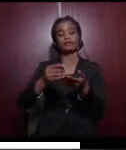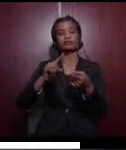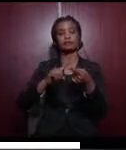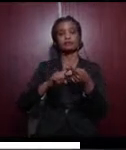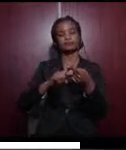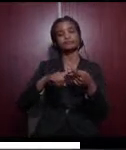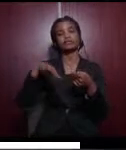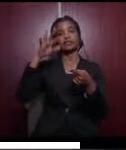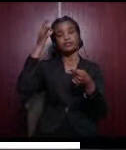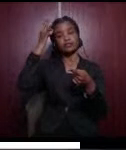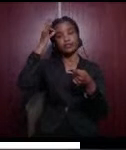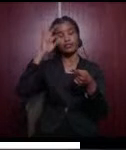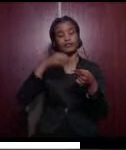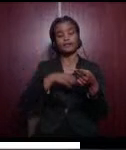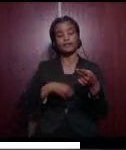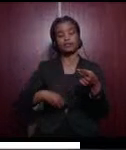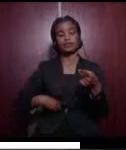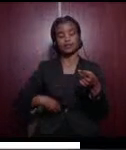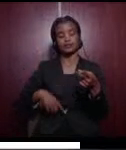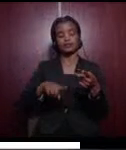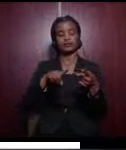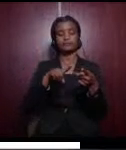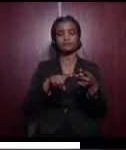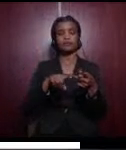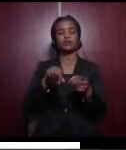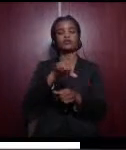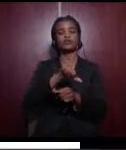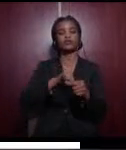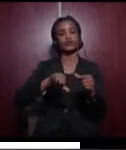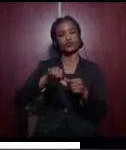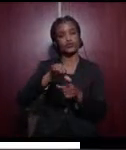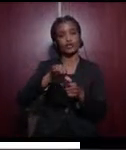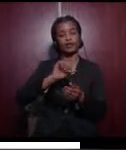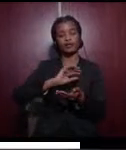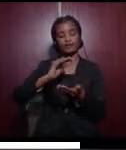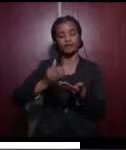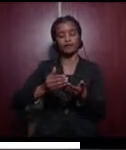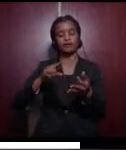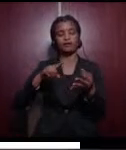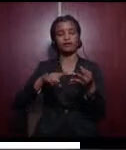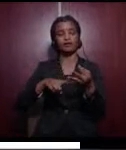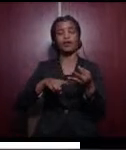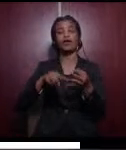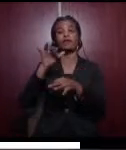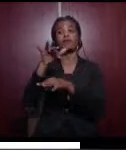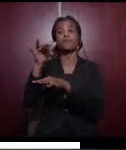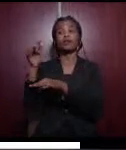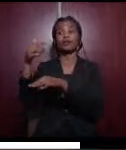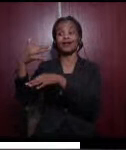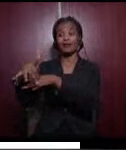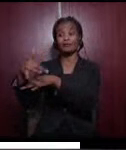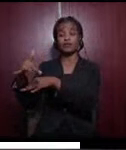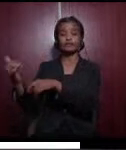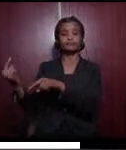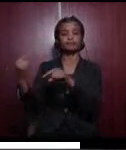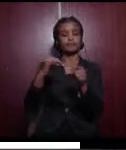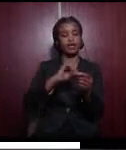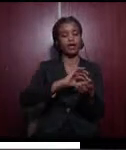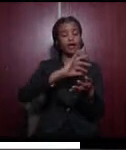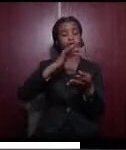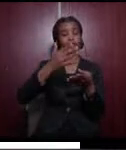Fund, which is the Social Relief Fund, and the Refugee Relief Fund. These funds were all established